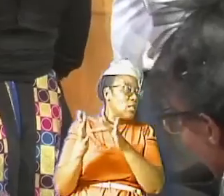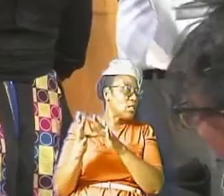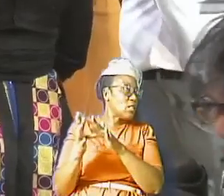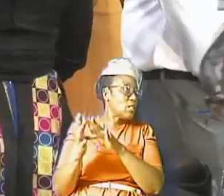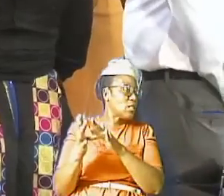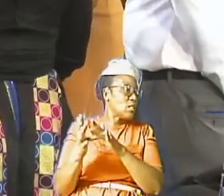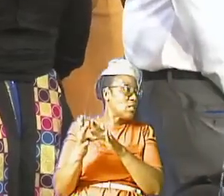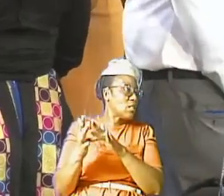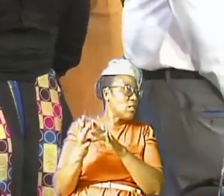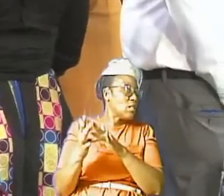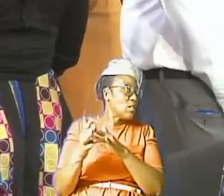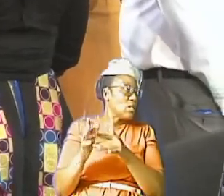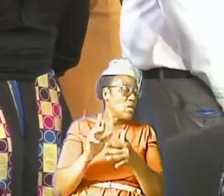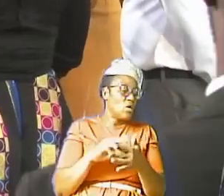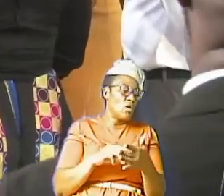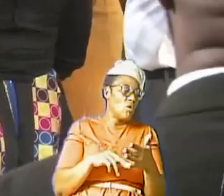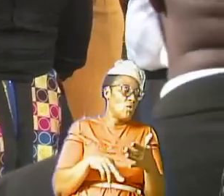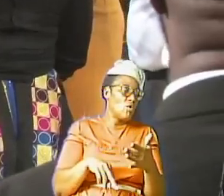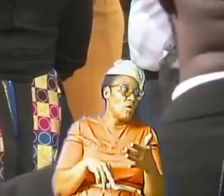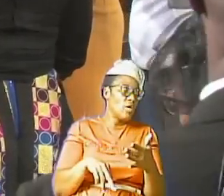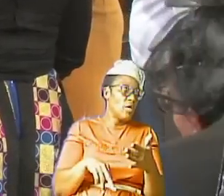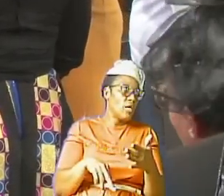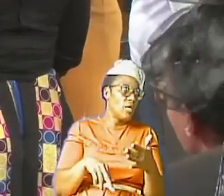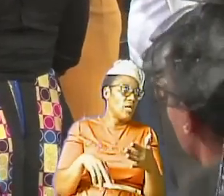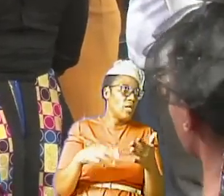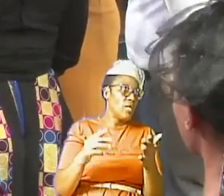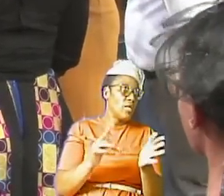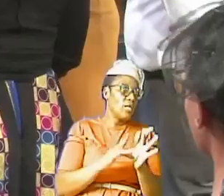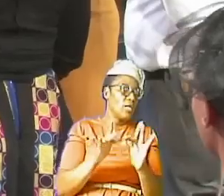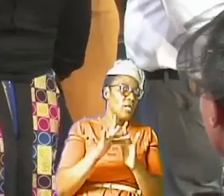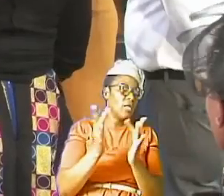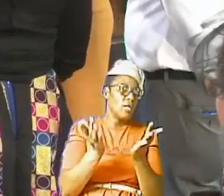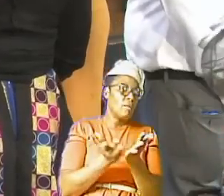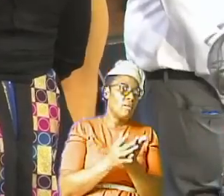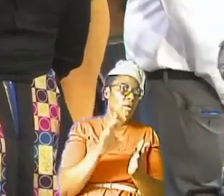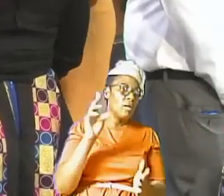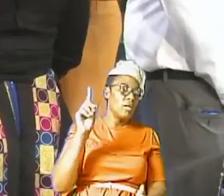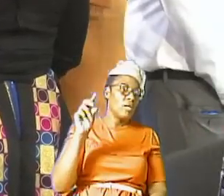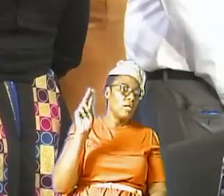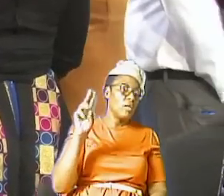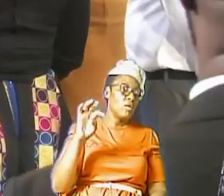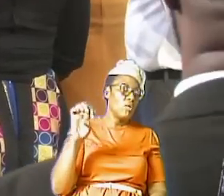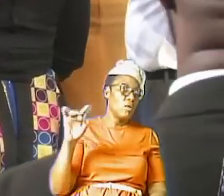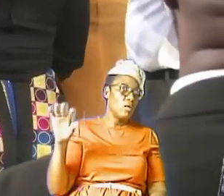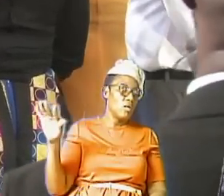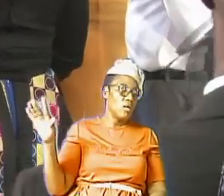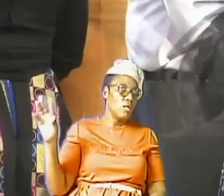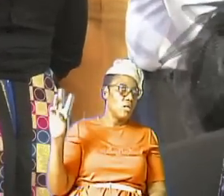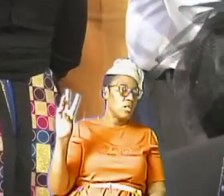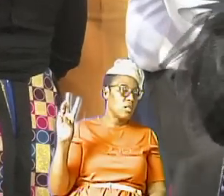Hallelujah. I'm going to be reading in your hearing from the book of Deuteronomy chapter 6.